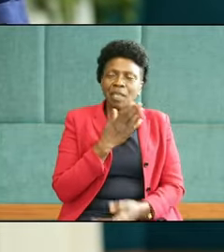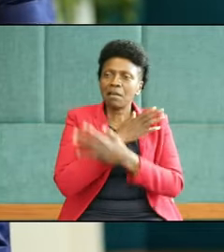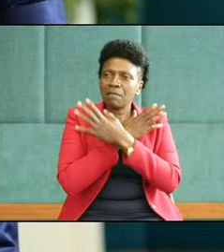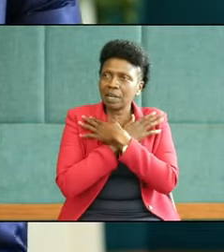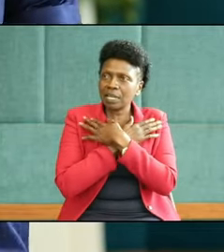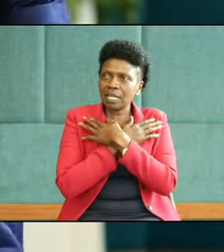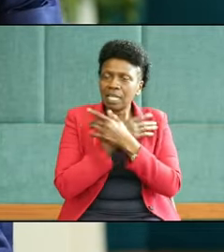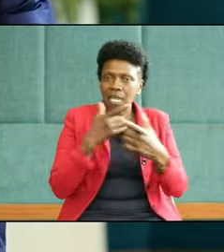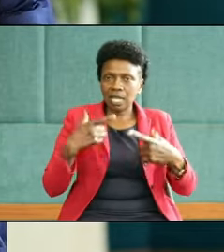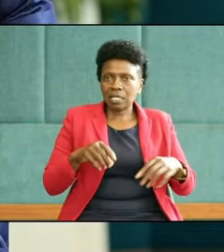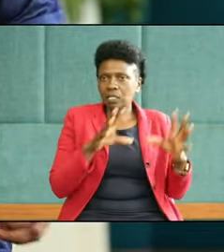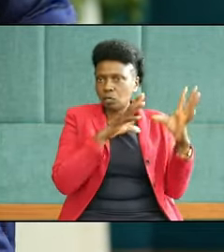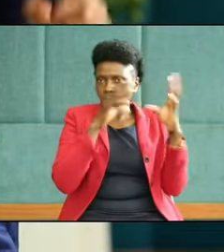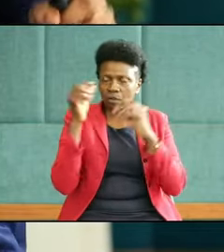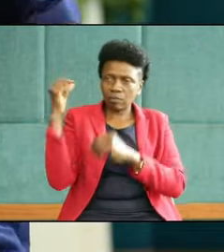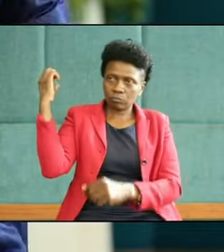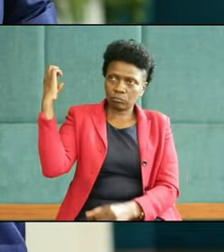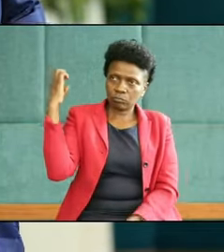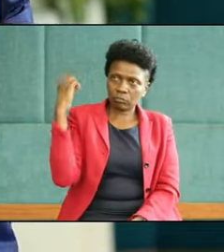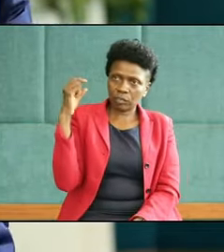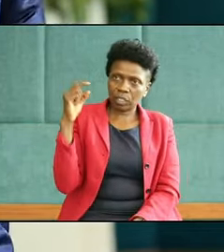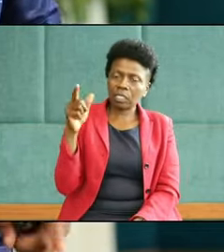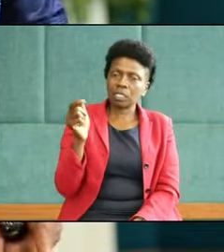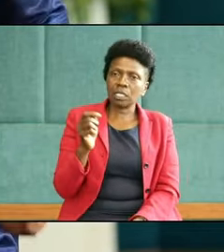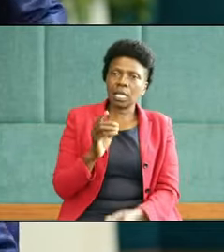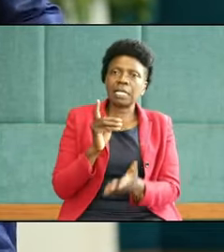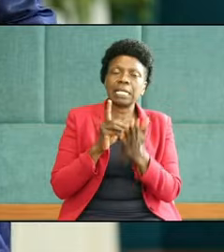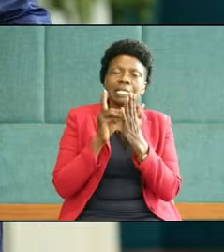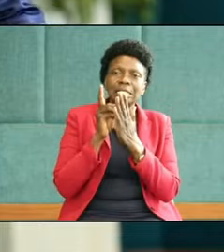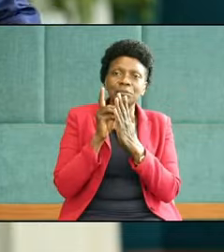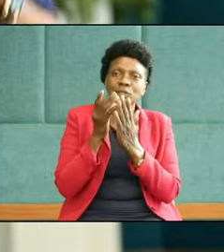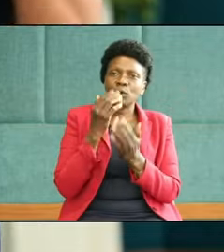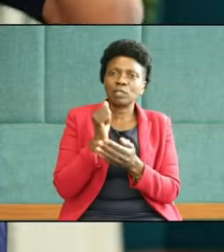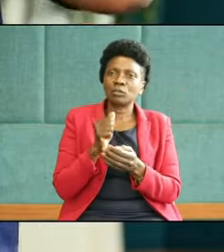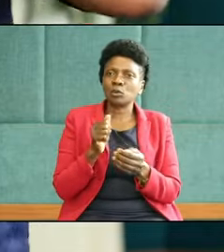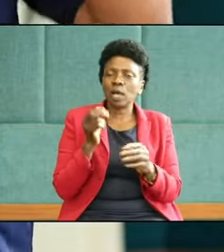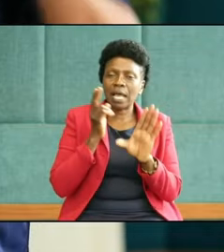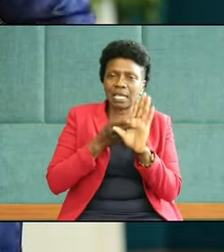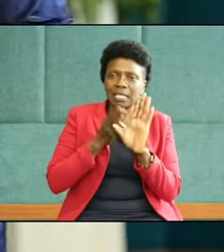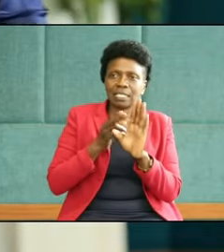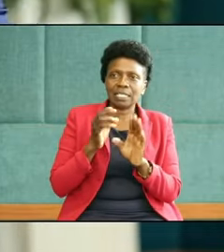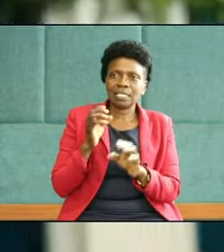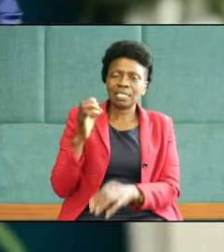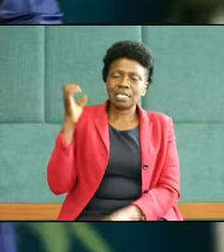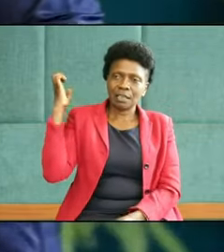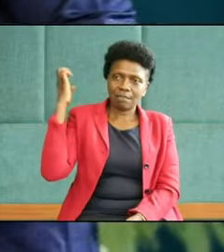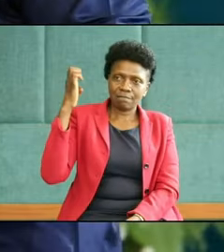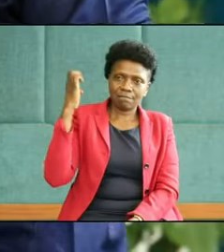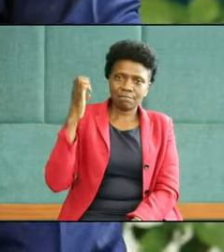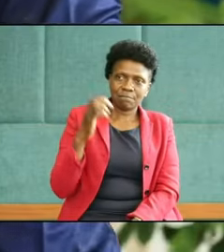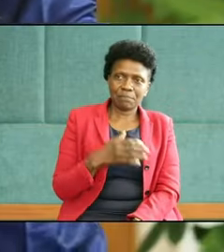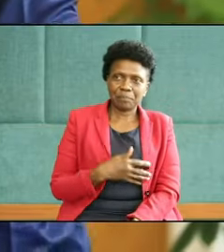this. It's a date. We want to be there every night. I want to make God happy.